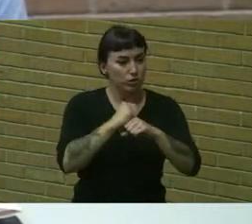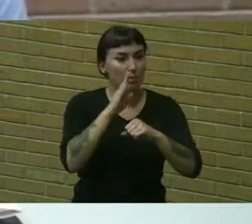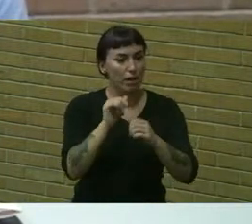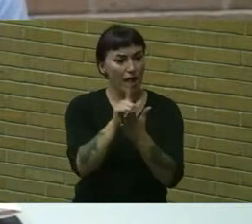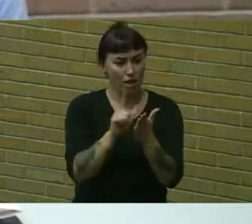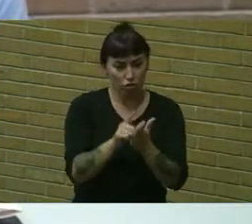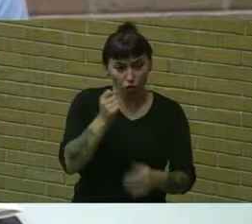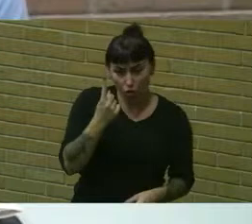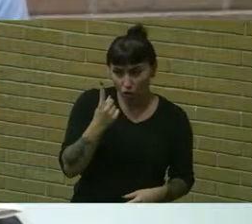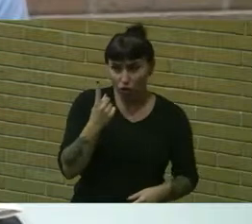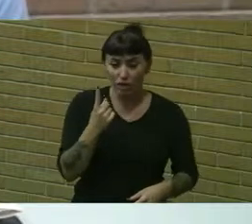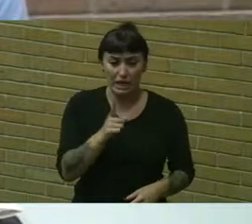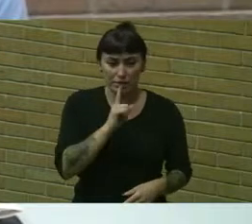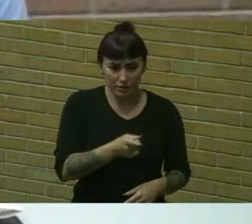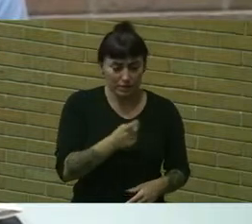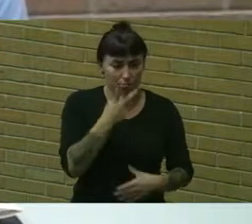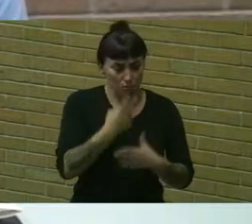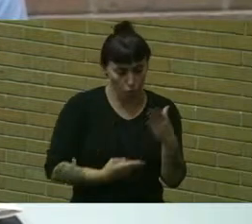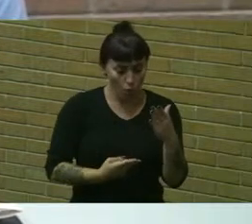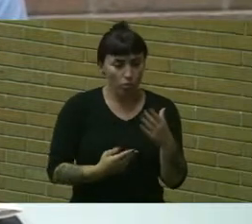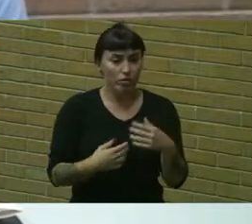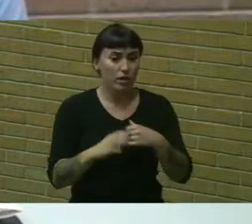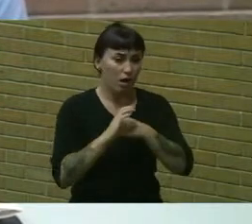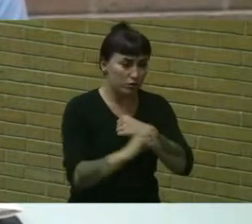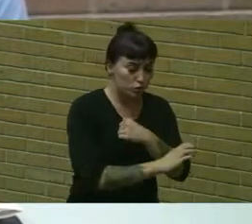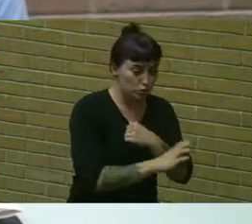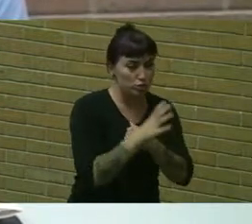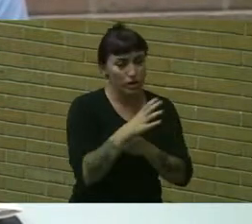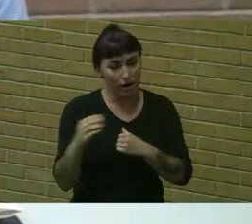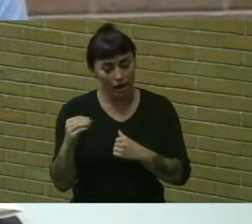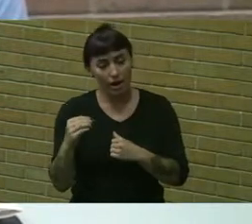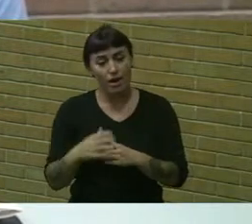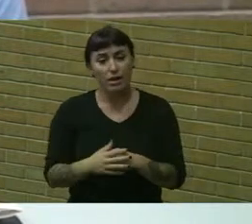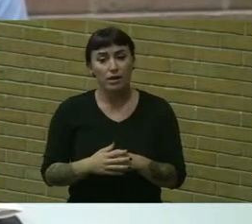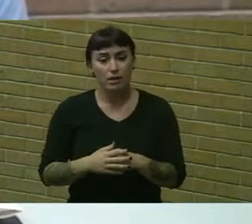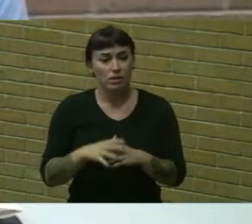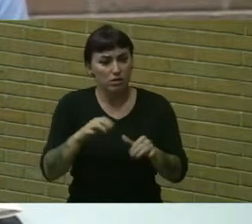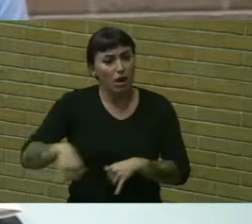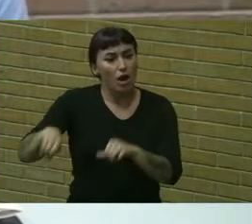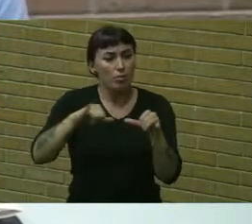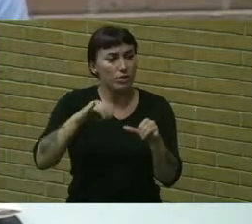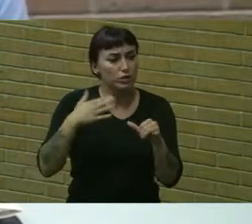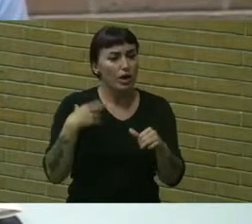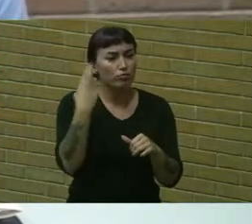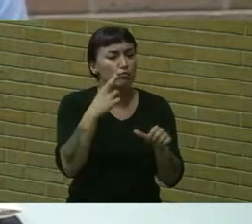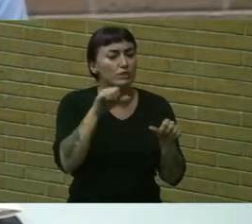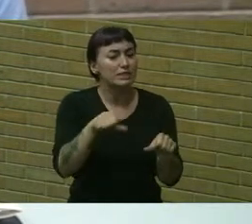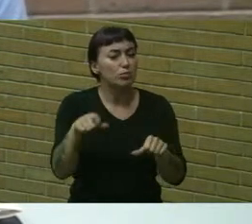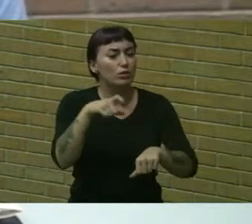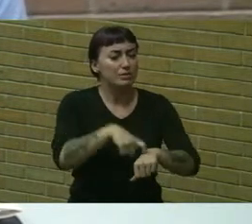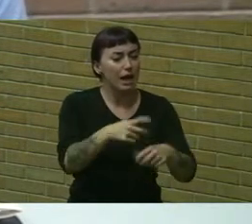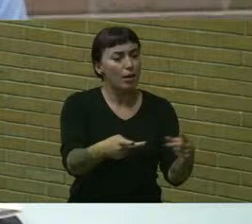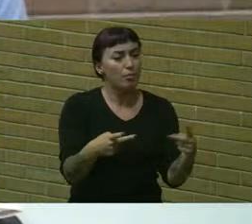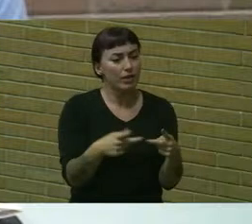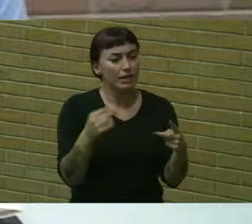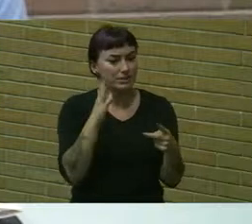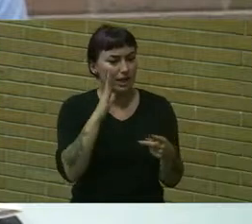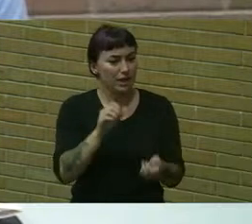Yet it is both constitutional and commonplace to place reasonable time, place, and